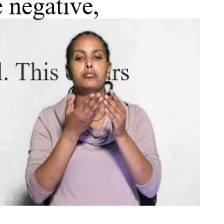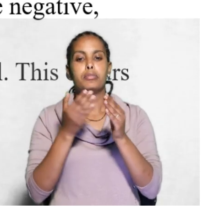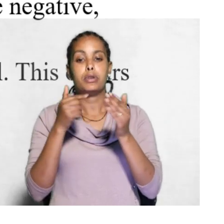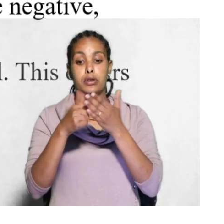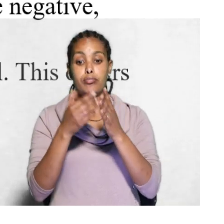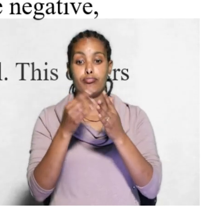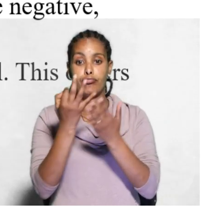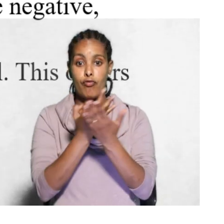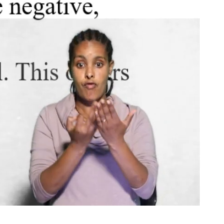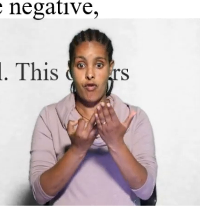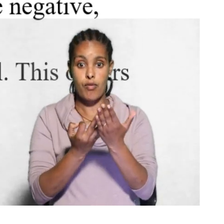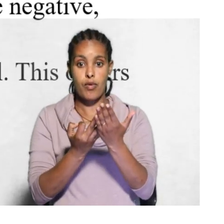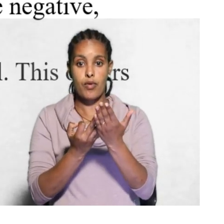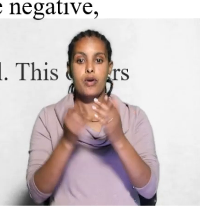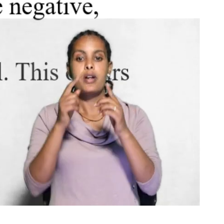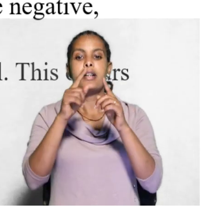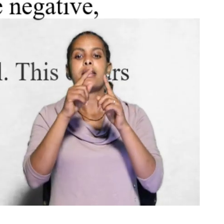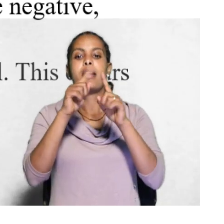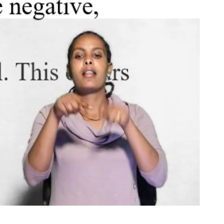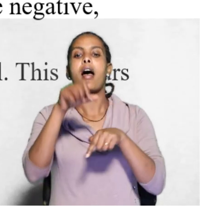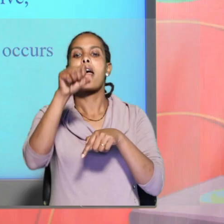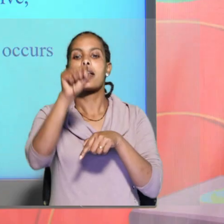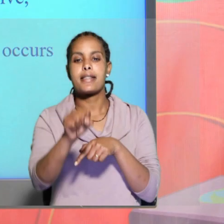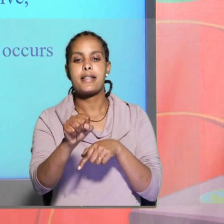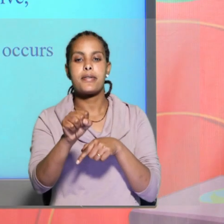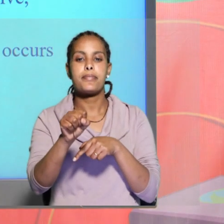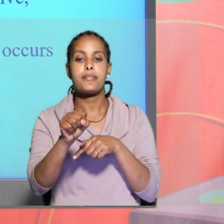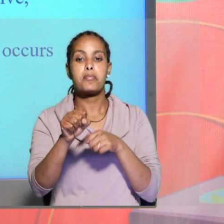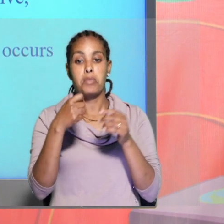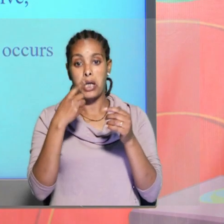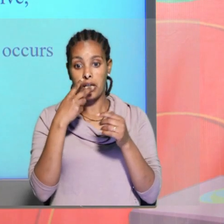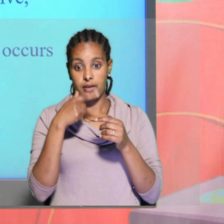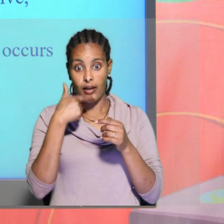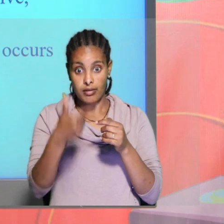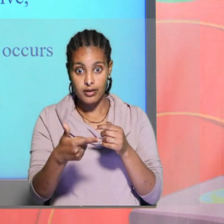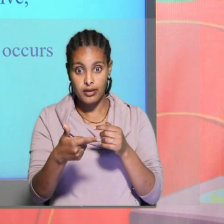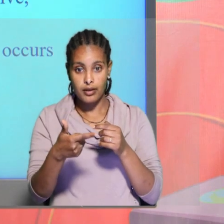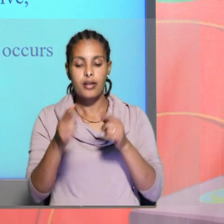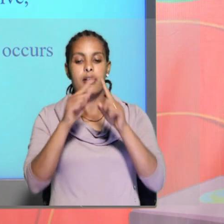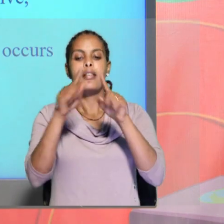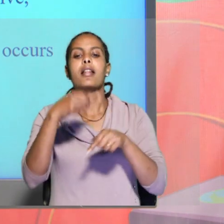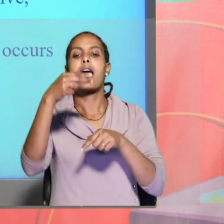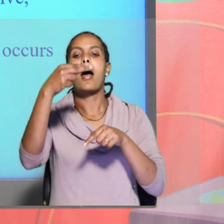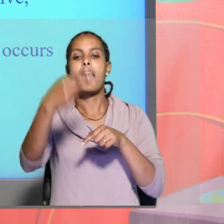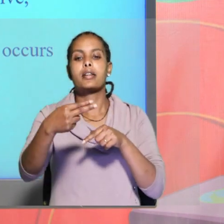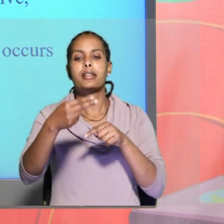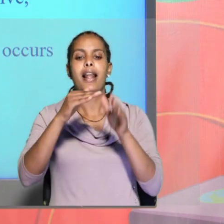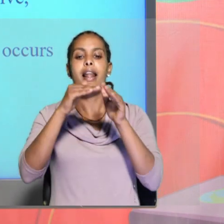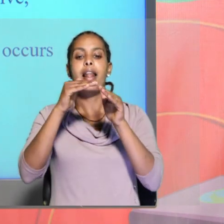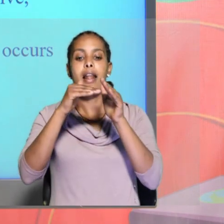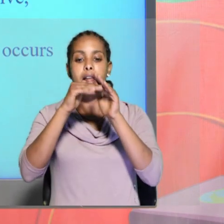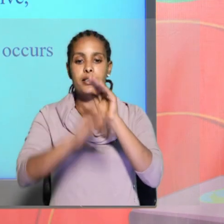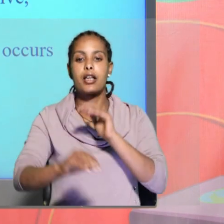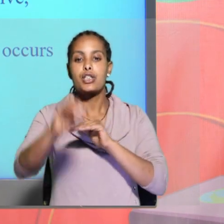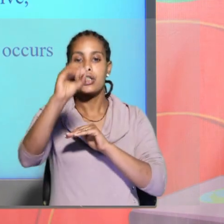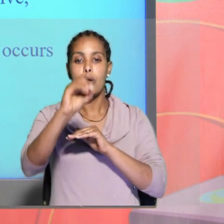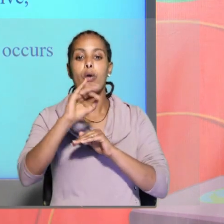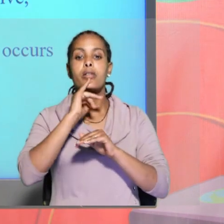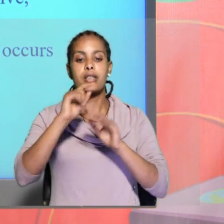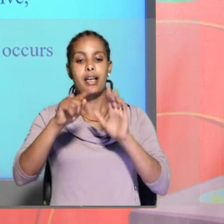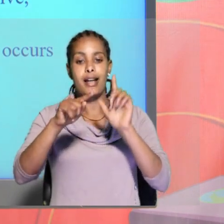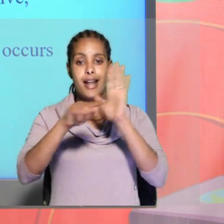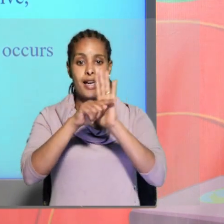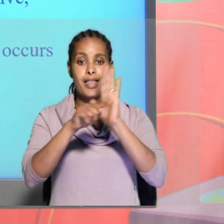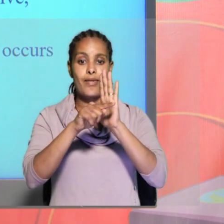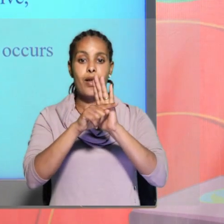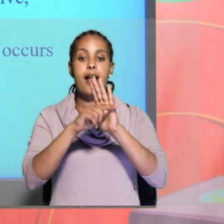equation, T times delta S. Here it says delta H less than 0 is negative, delta